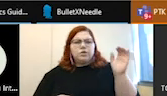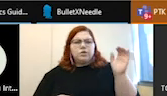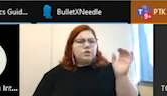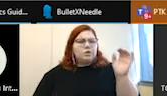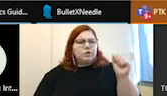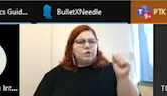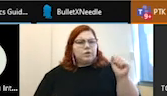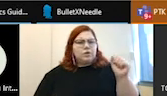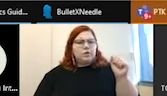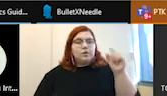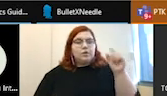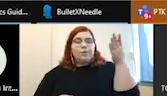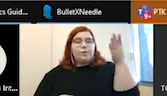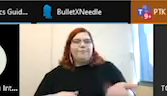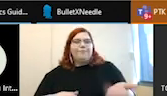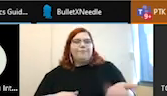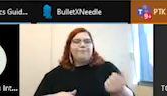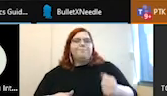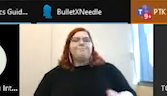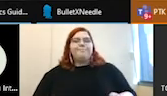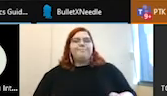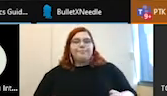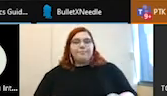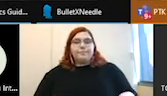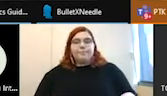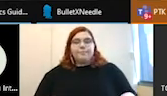Here.